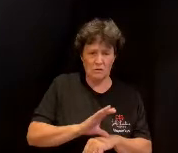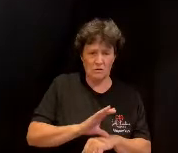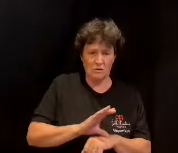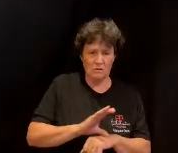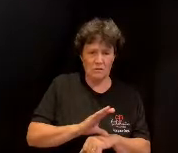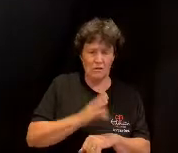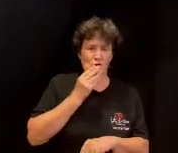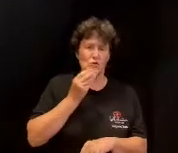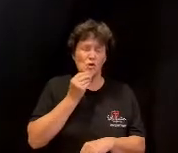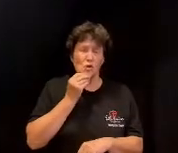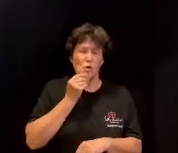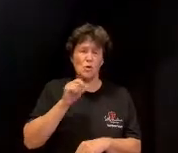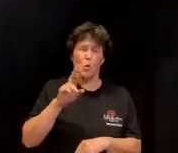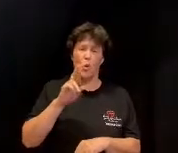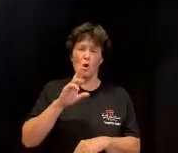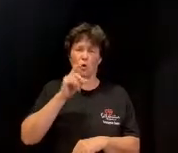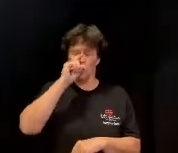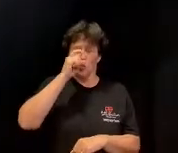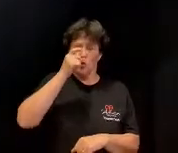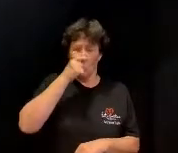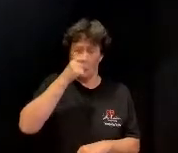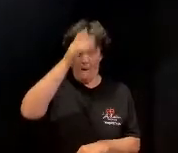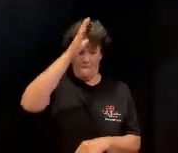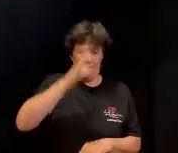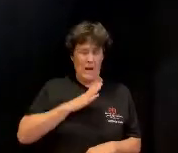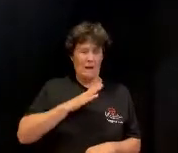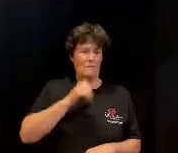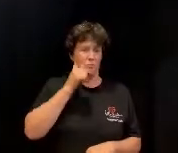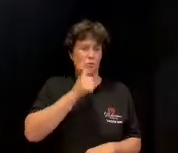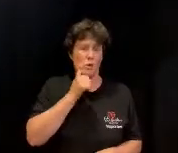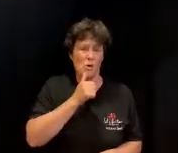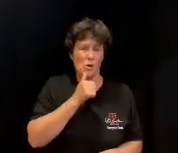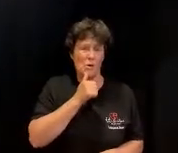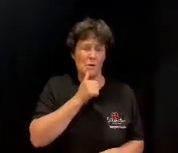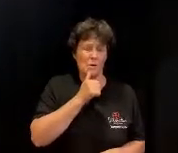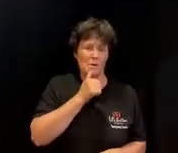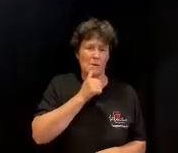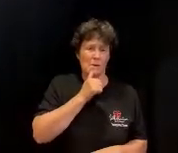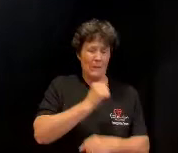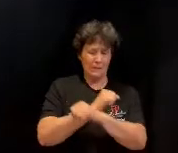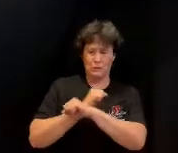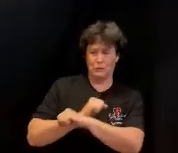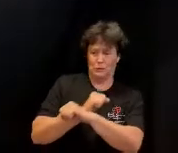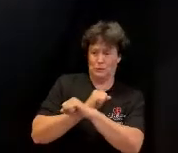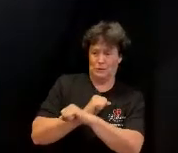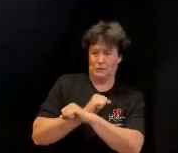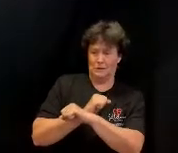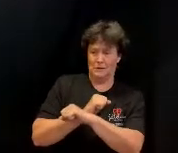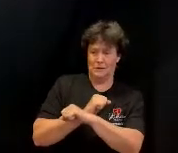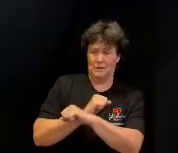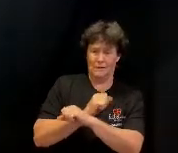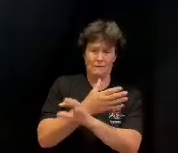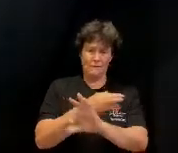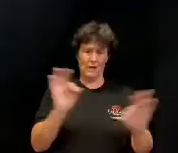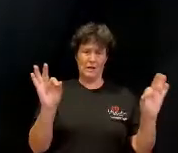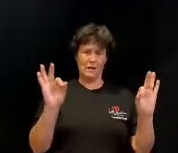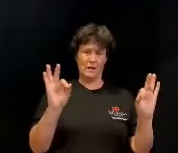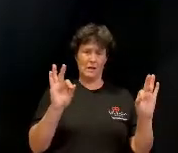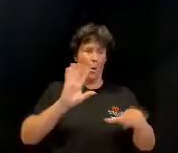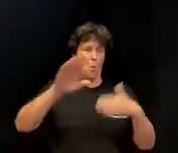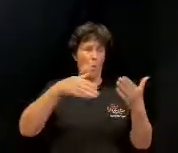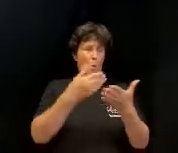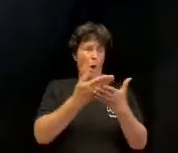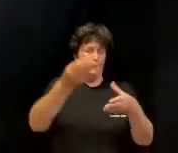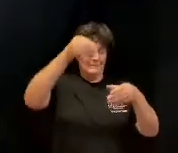Jew nor Greek. There's neither male nor neither female. There's neither bond nor free. But we're all one in Christ Jesus.